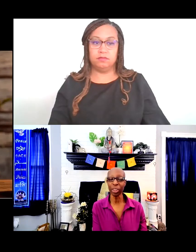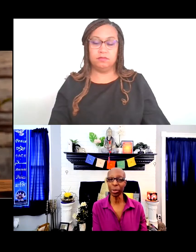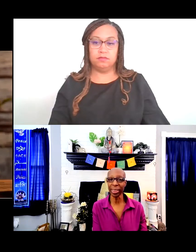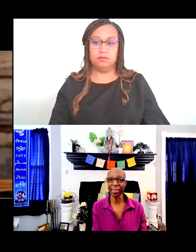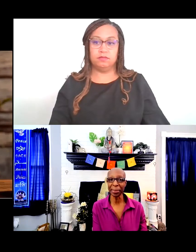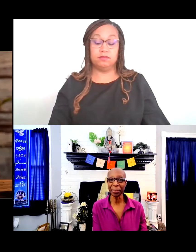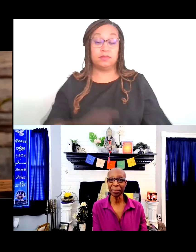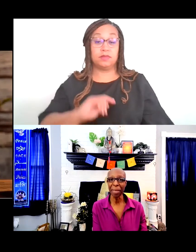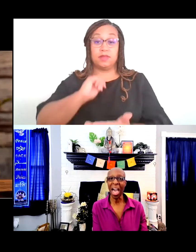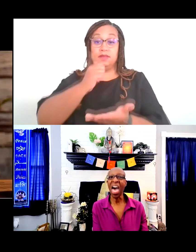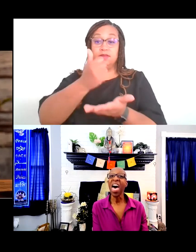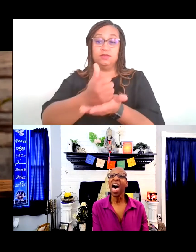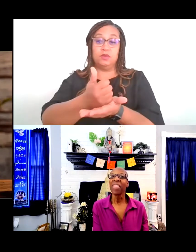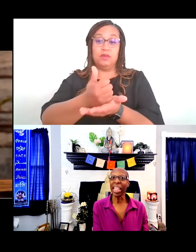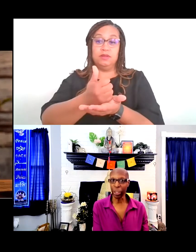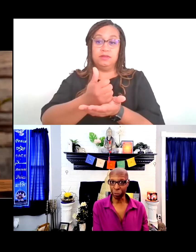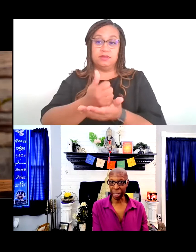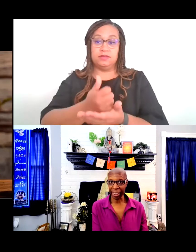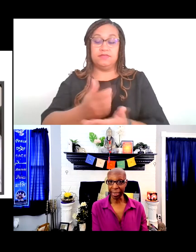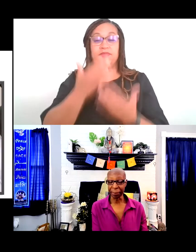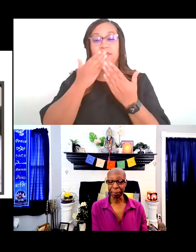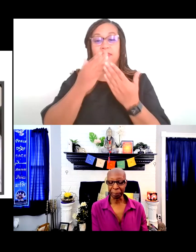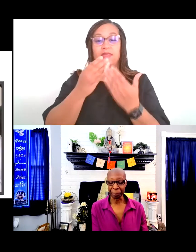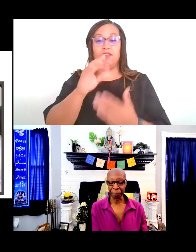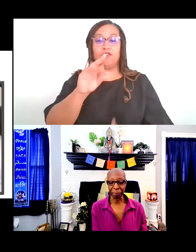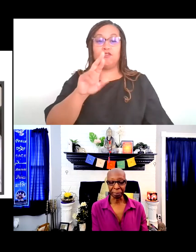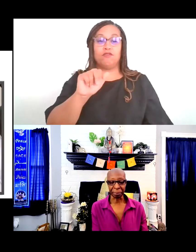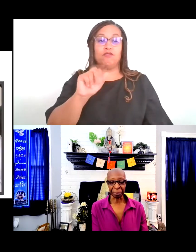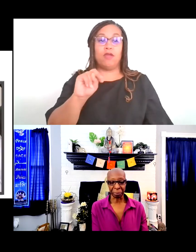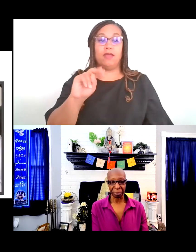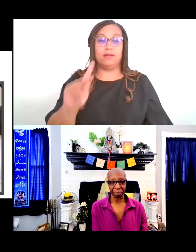And so it is. Thank you, Frank.